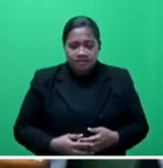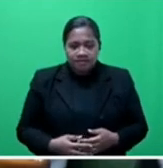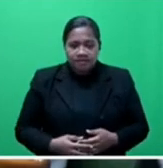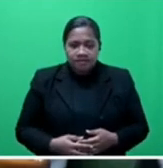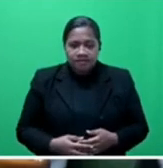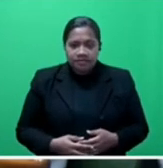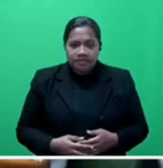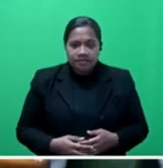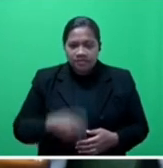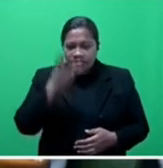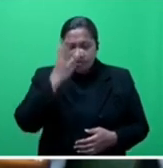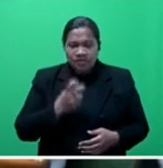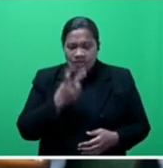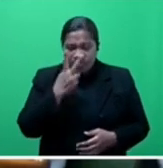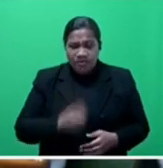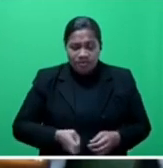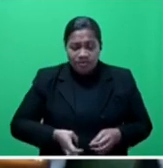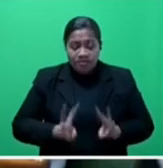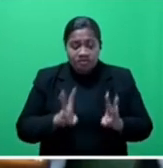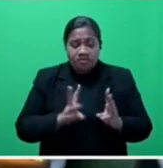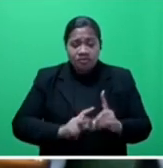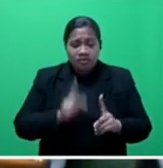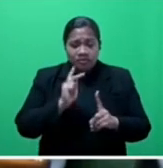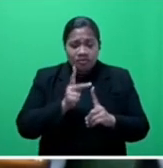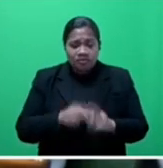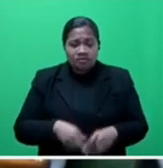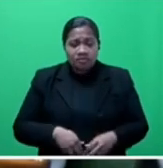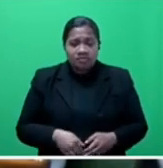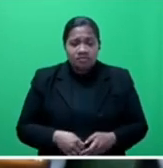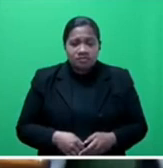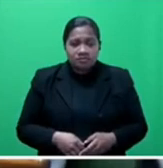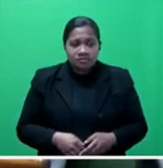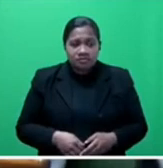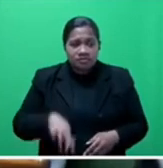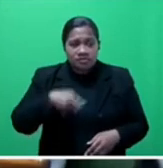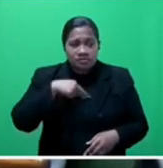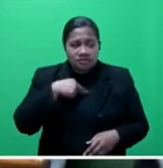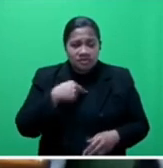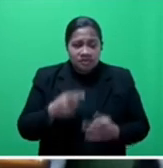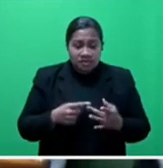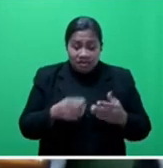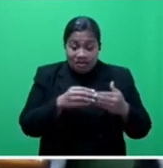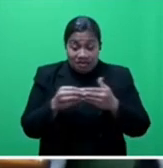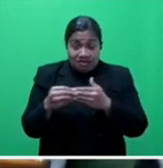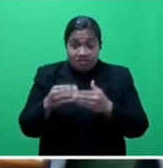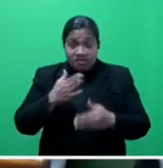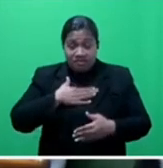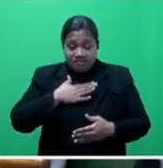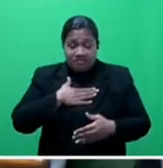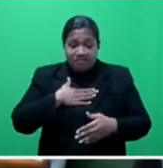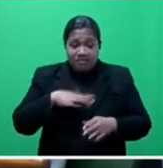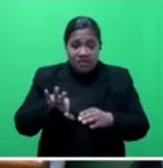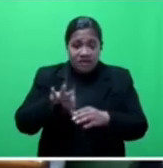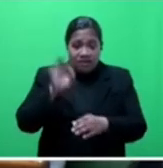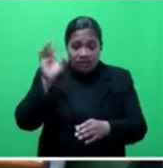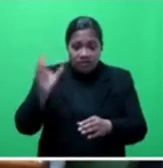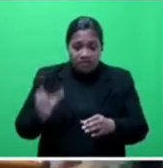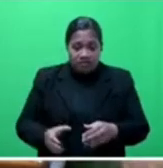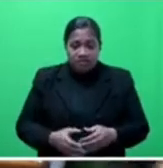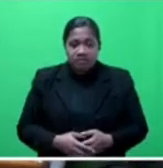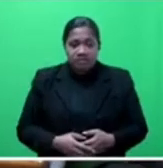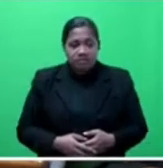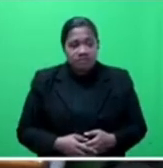brand of politics of race, religion and provincialism led by my voters being